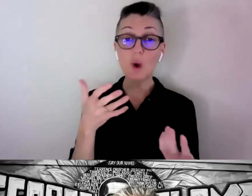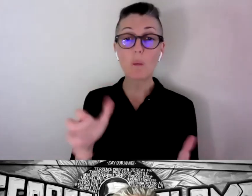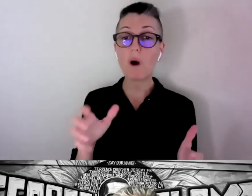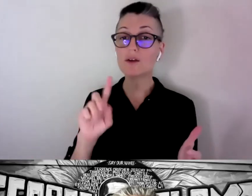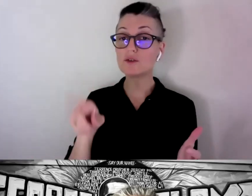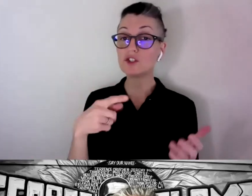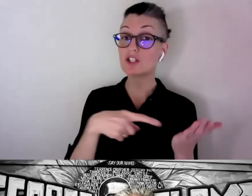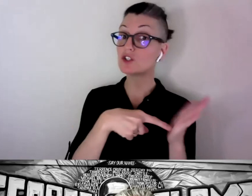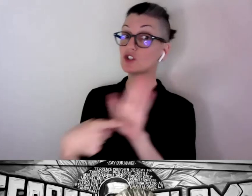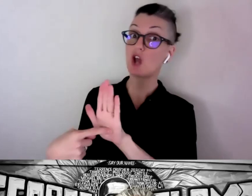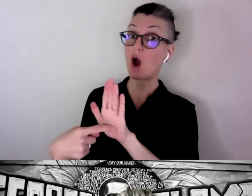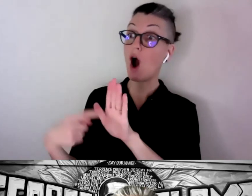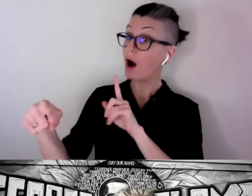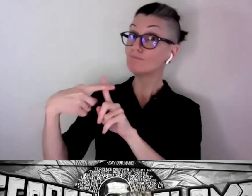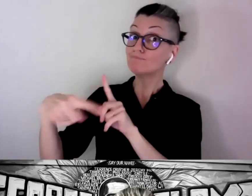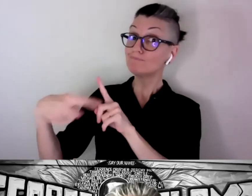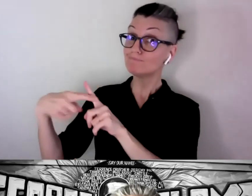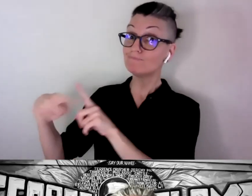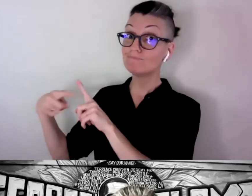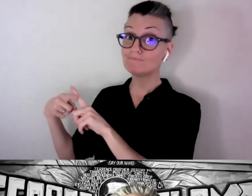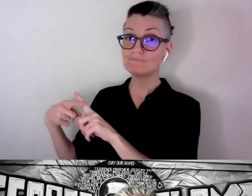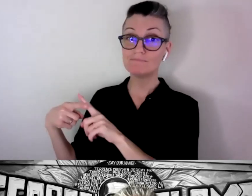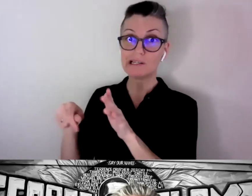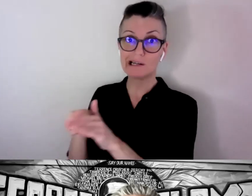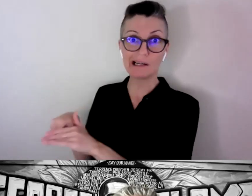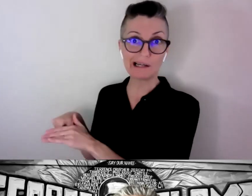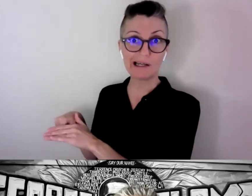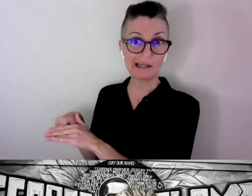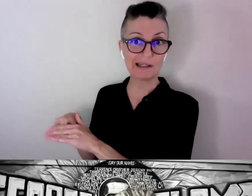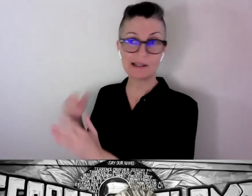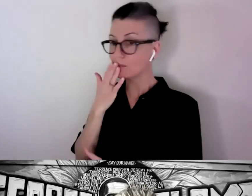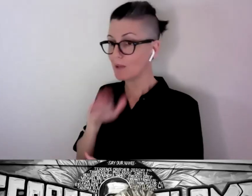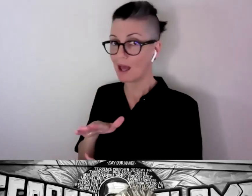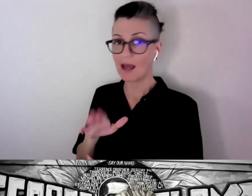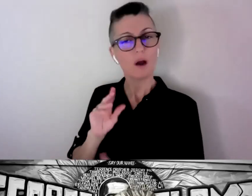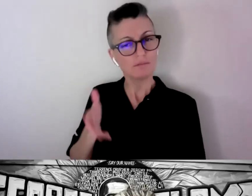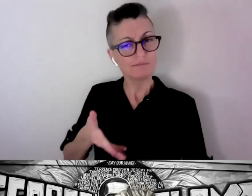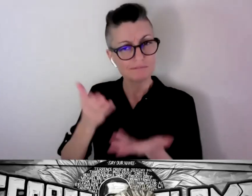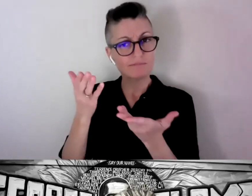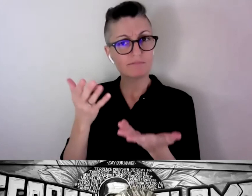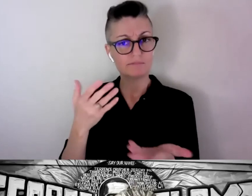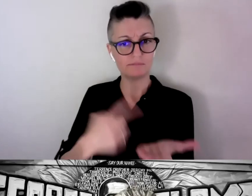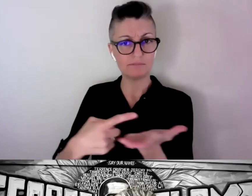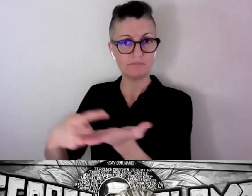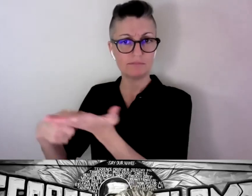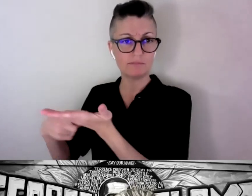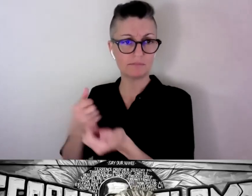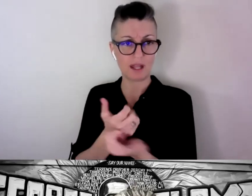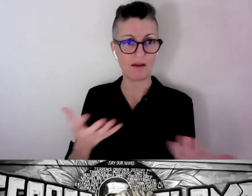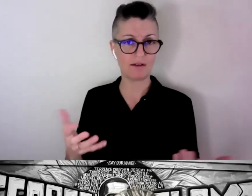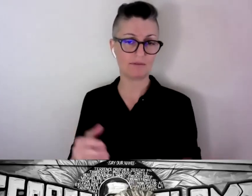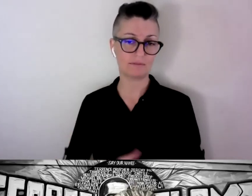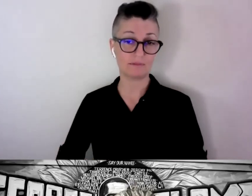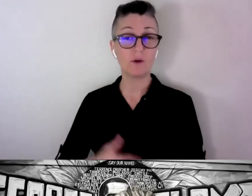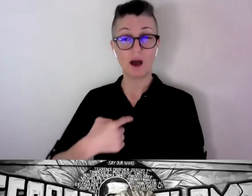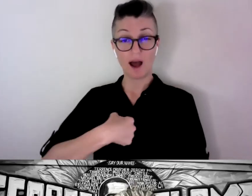let's not talk about the bad things. You see what I mean? And so to me, what helps me with that is, you know, I just try